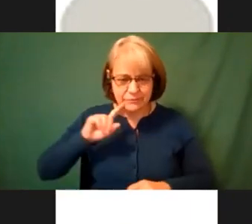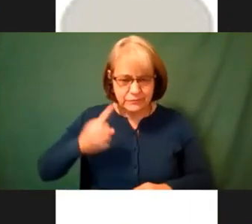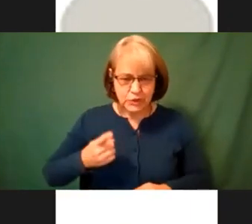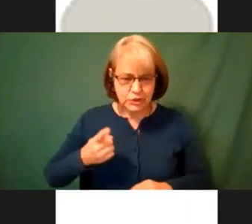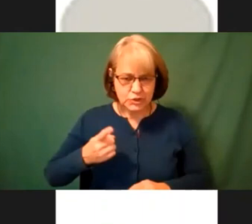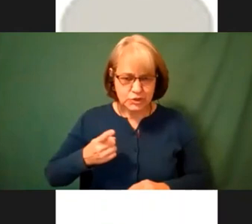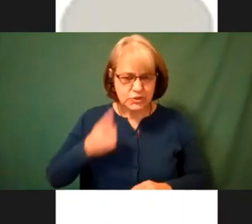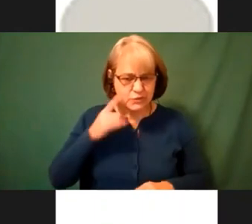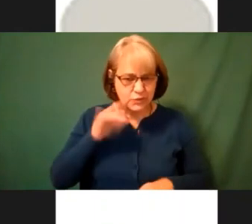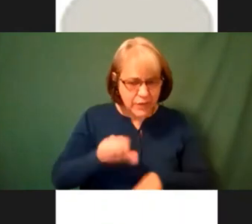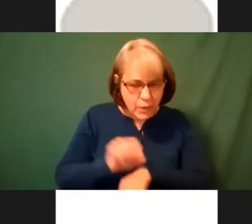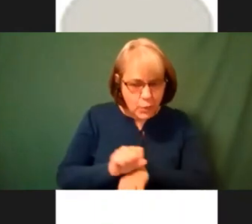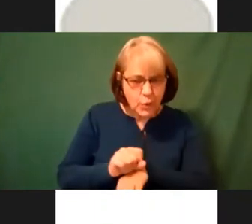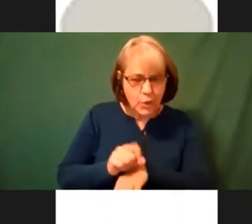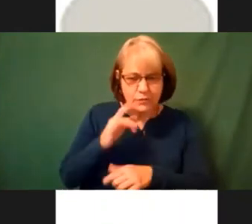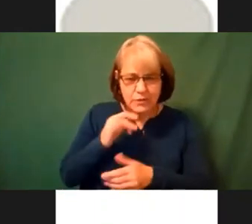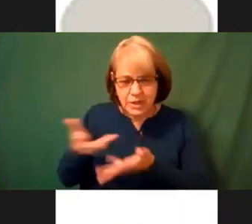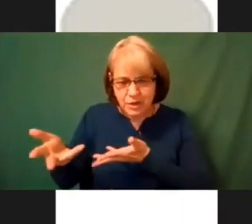in the work?